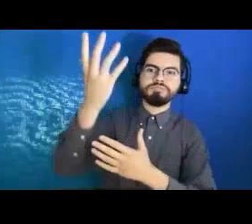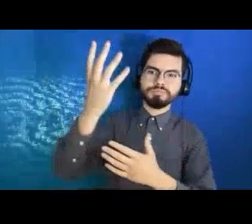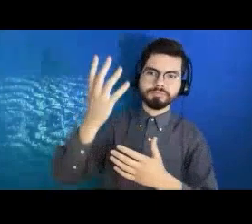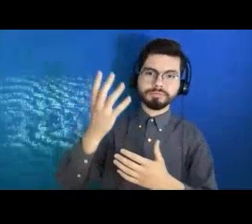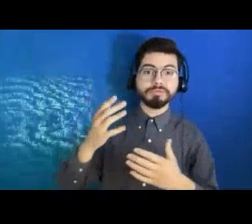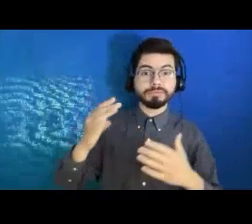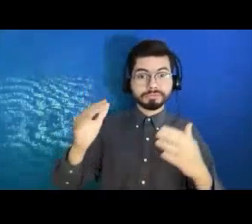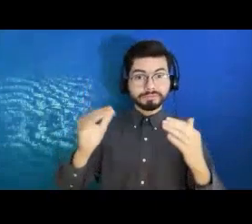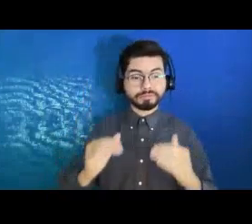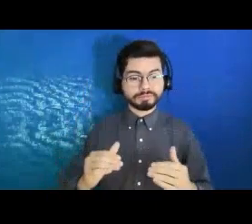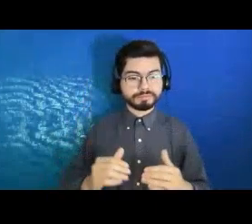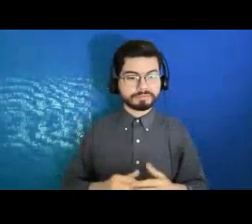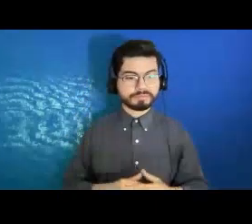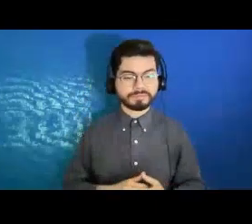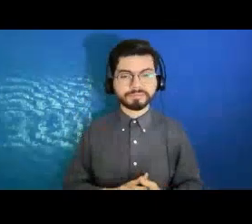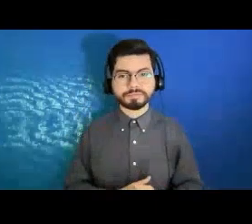Slide.